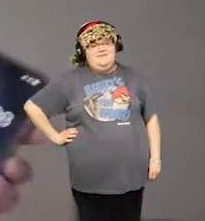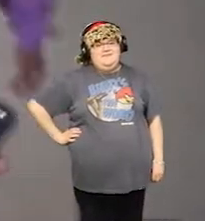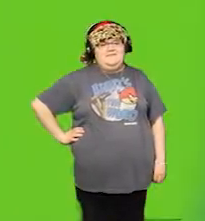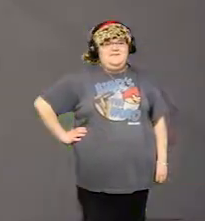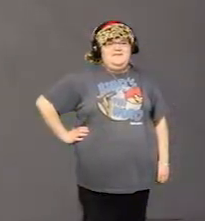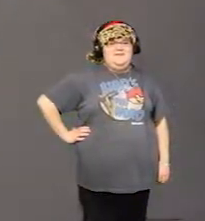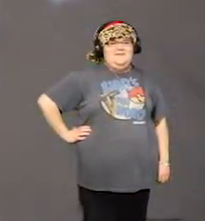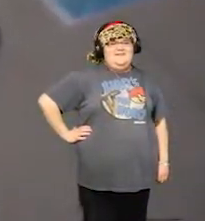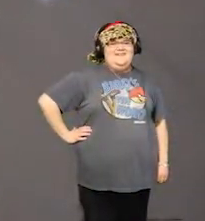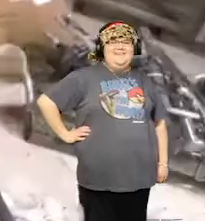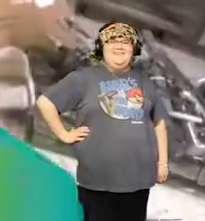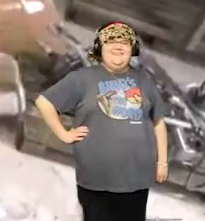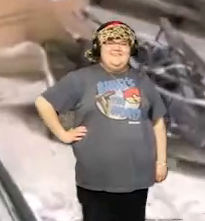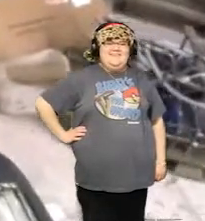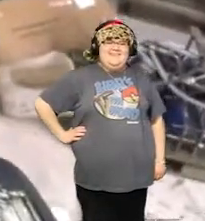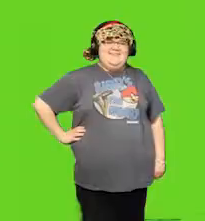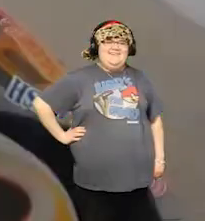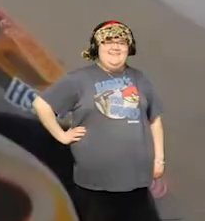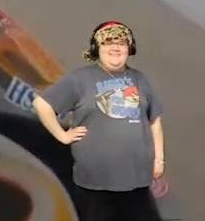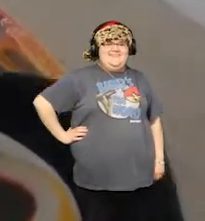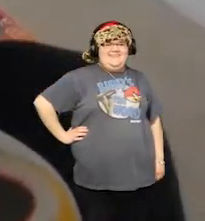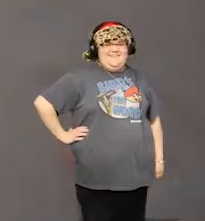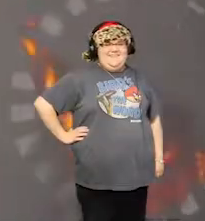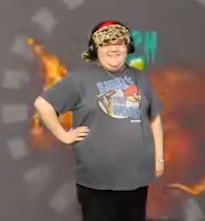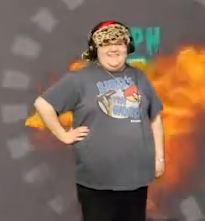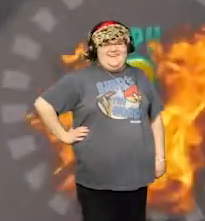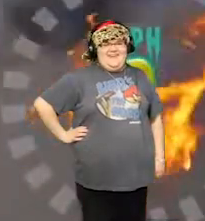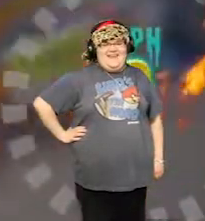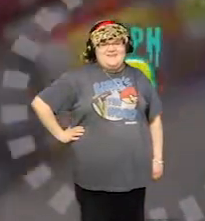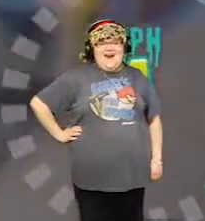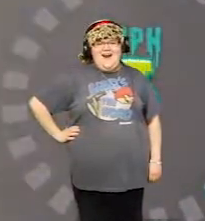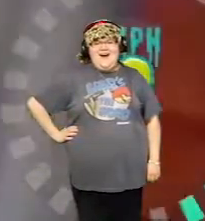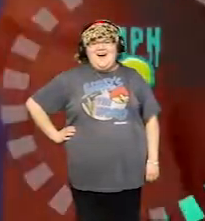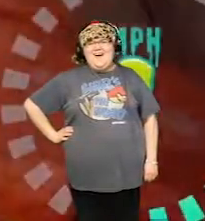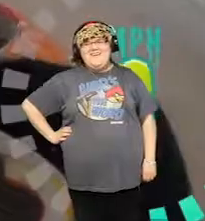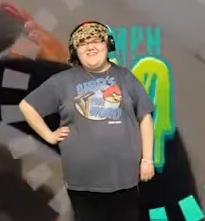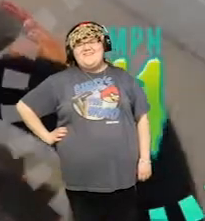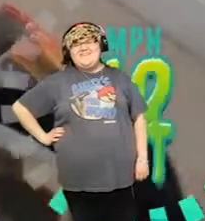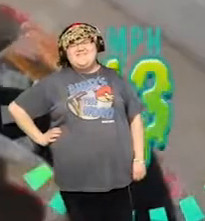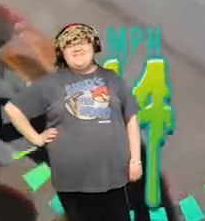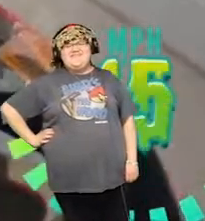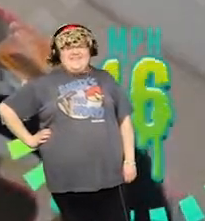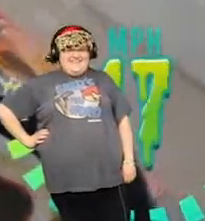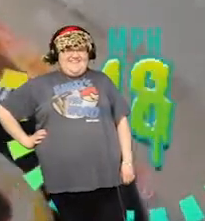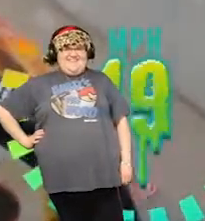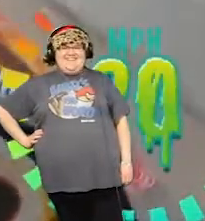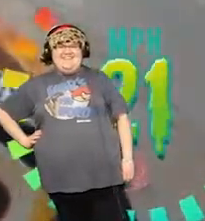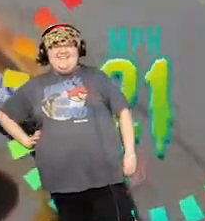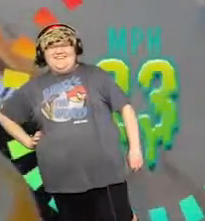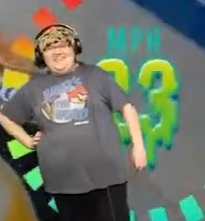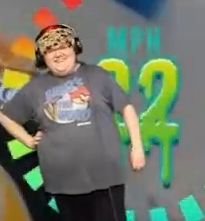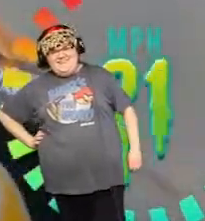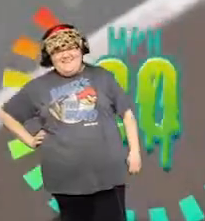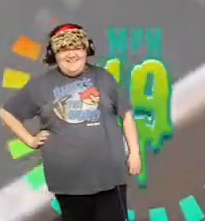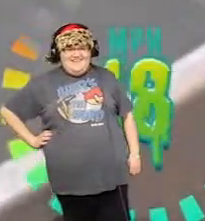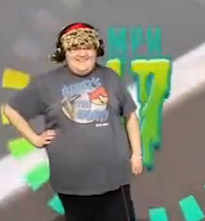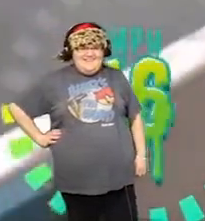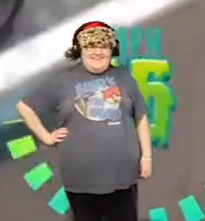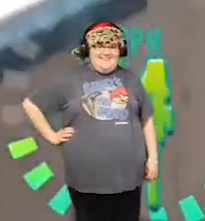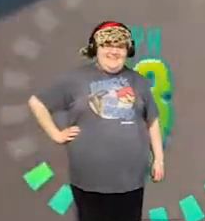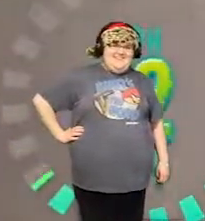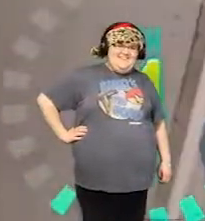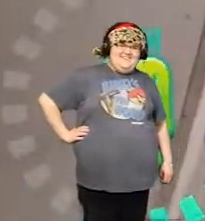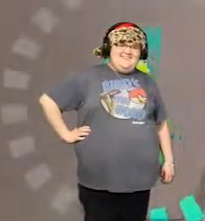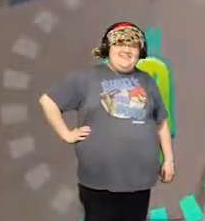fuck up like that. Then trim the gear experience. Let's go. Let's go. Look at that. Look at that beard. That beard's literally aerodynamic. He's going to